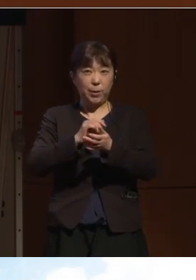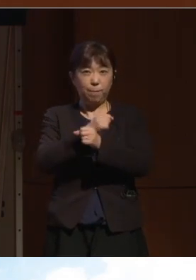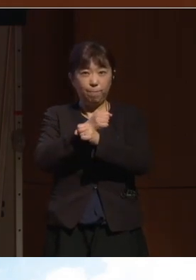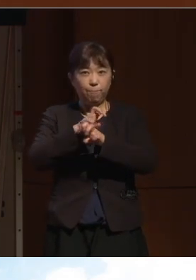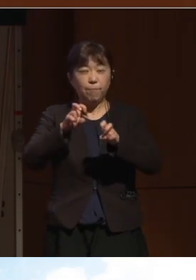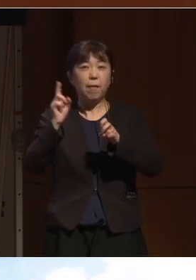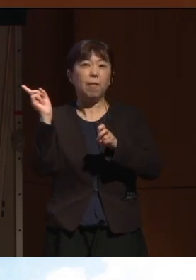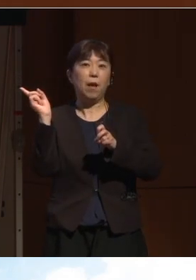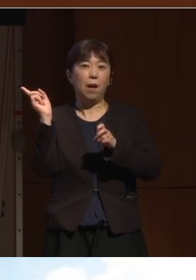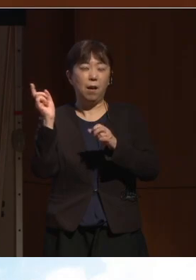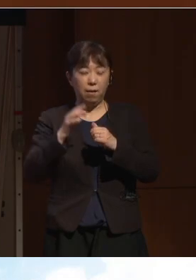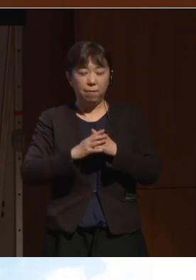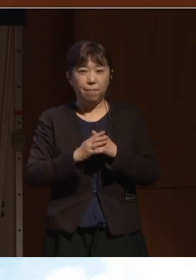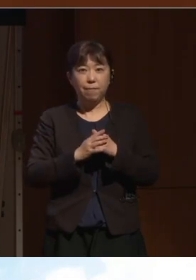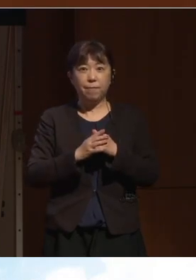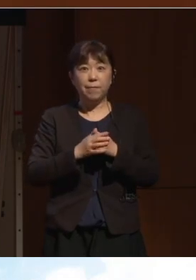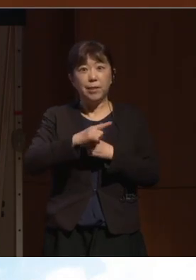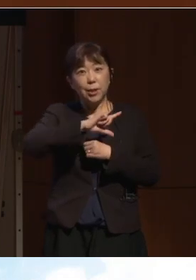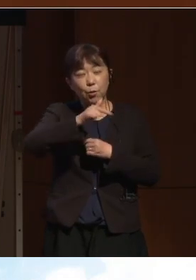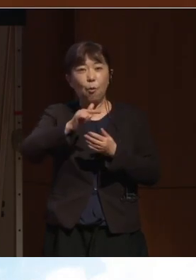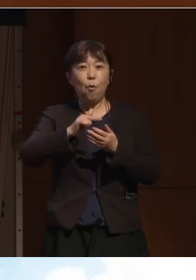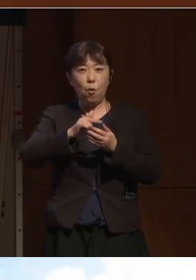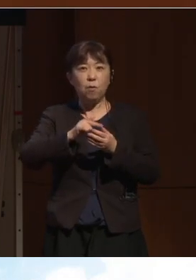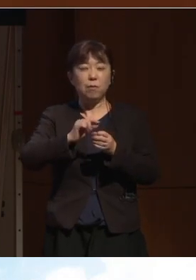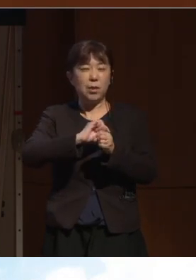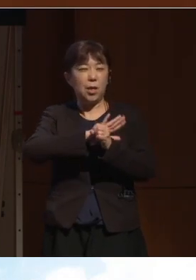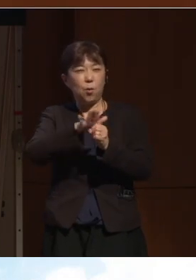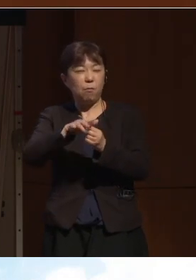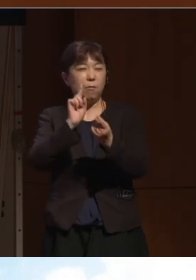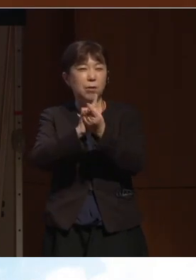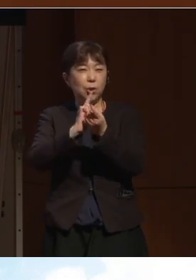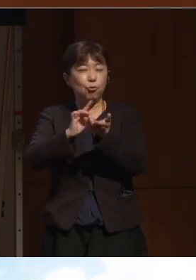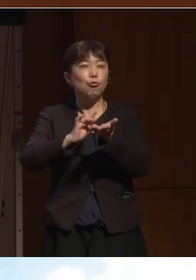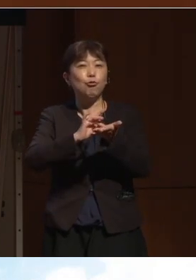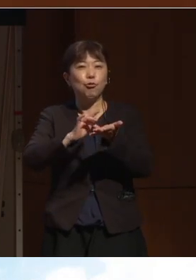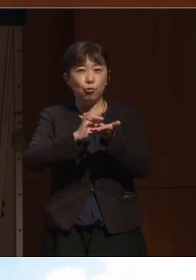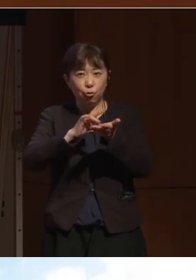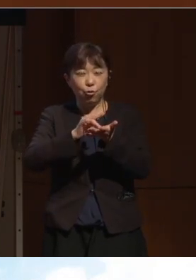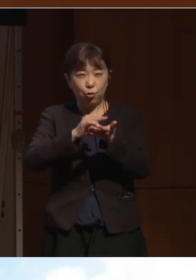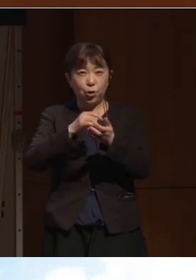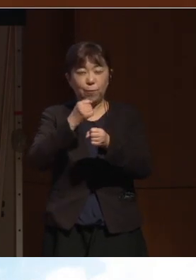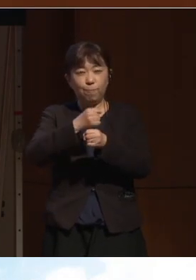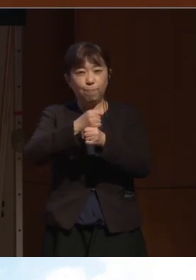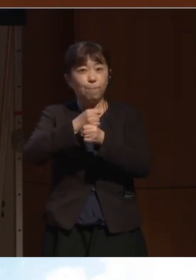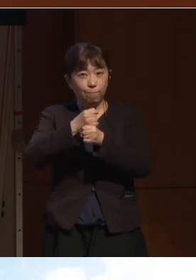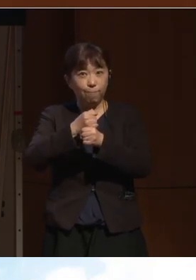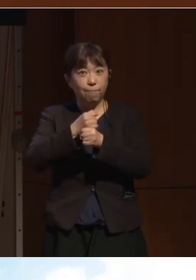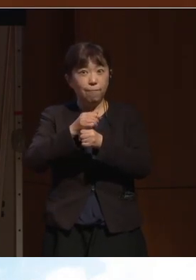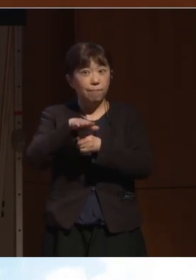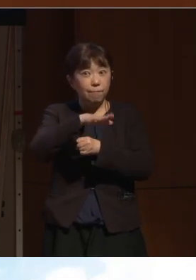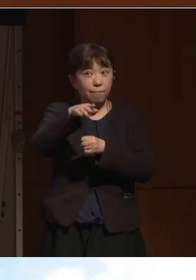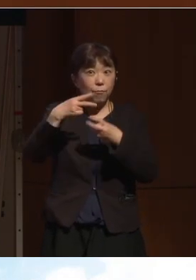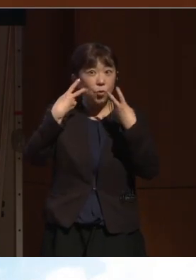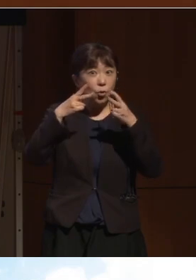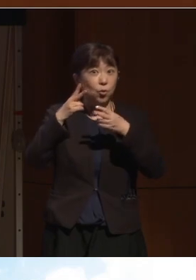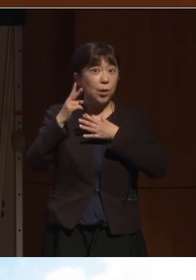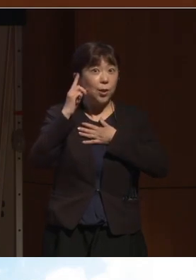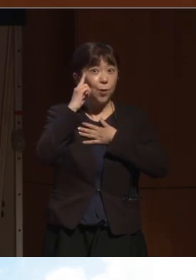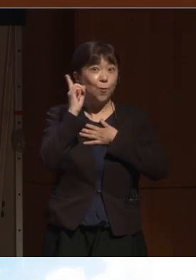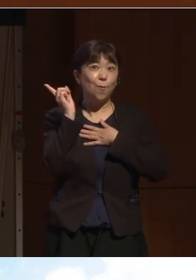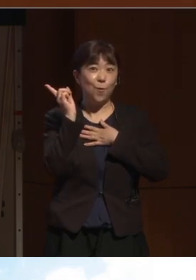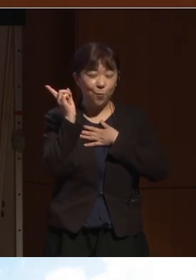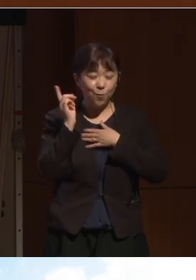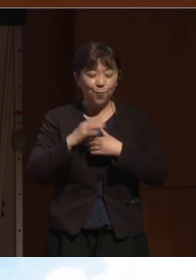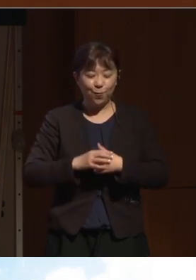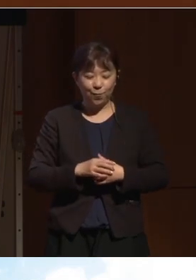azithromycin, quite a range of things that people will remember from the news at the time, actually didn't work. And being able to demonstrate that lack of effect